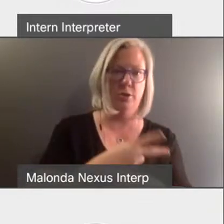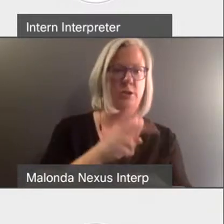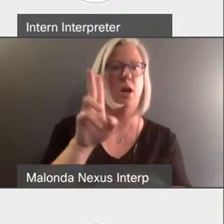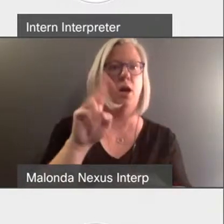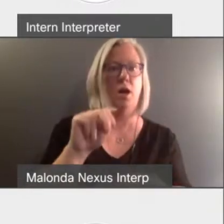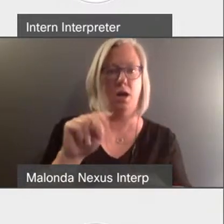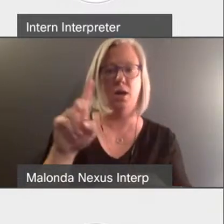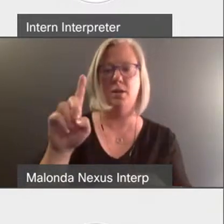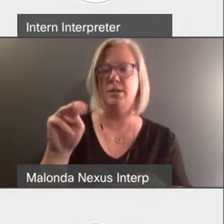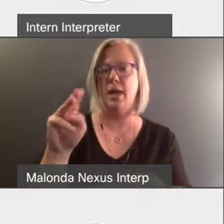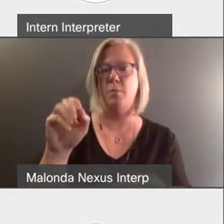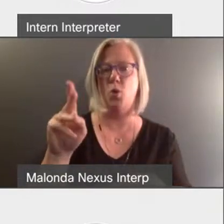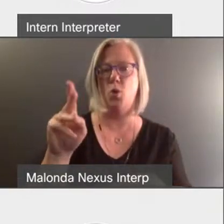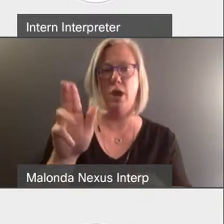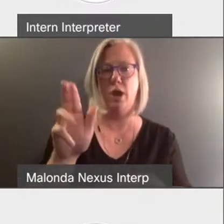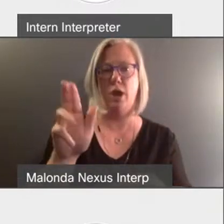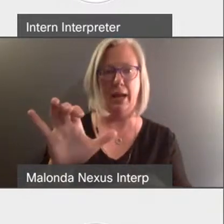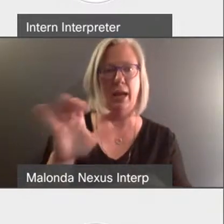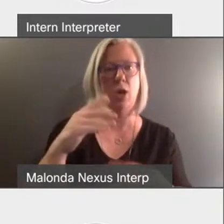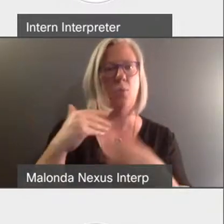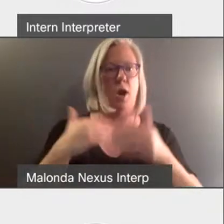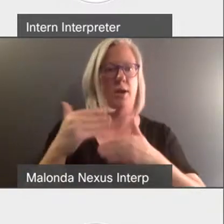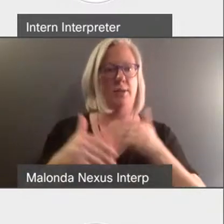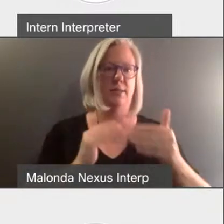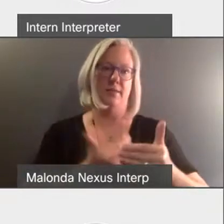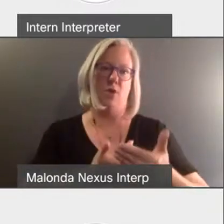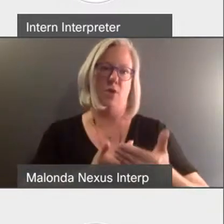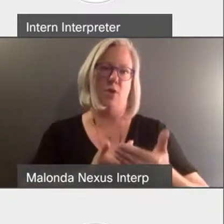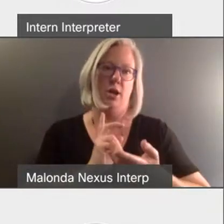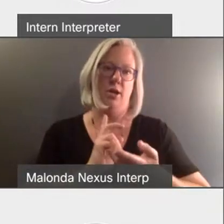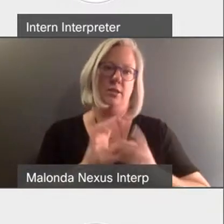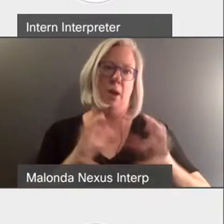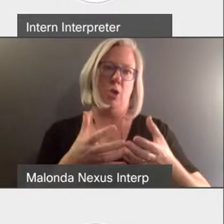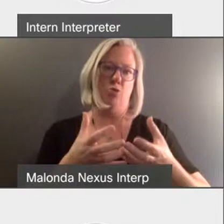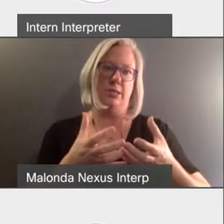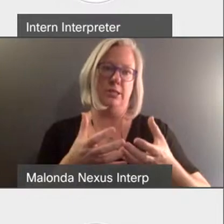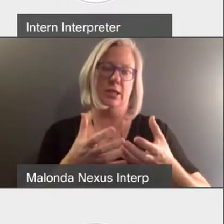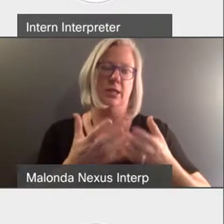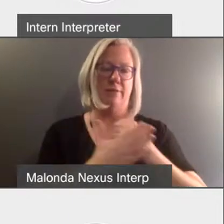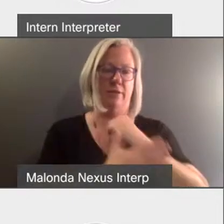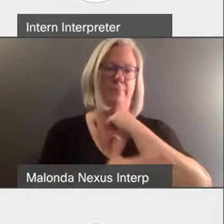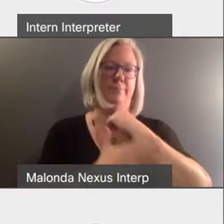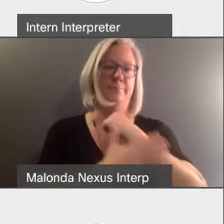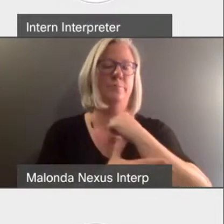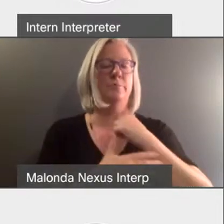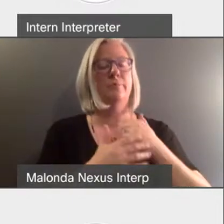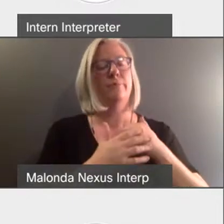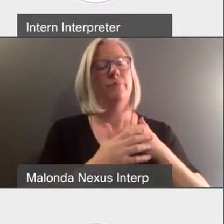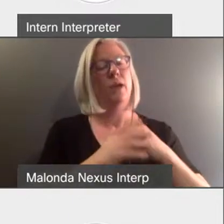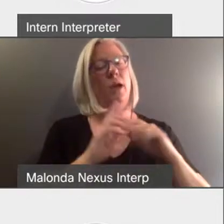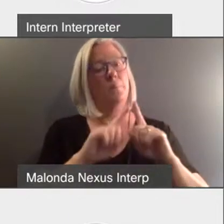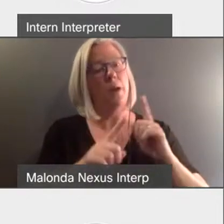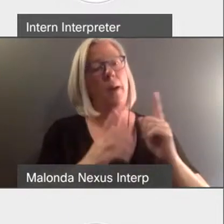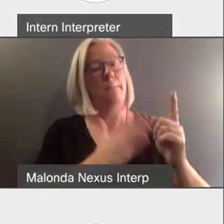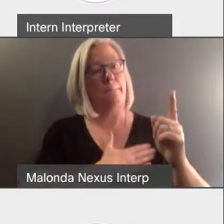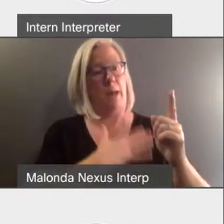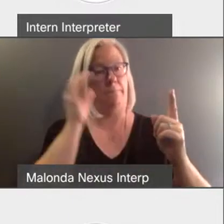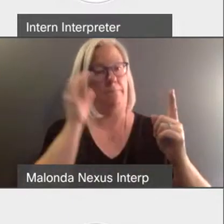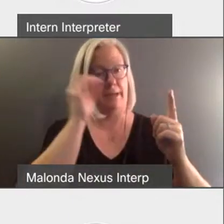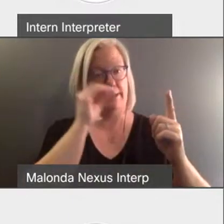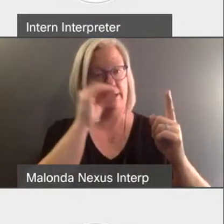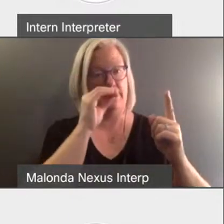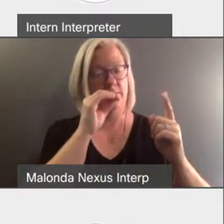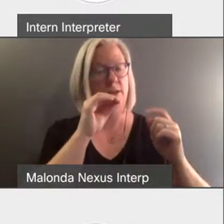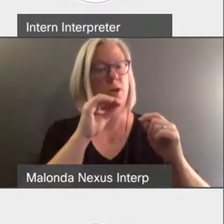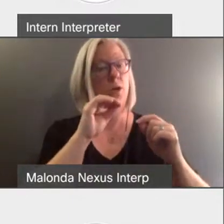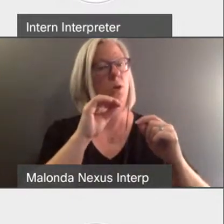undemocratic process of our democracy. In fact, it's my opinion that